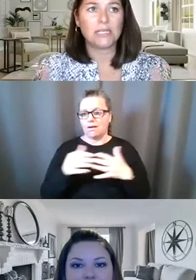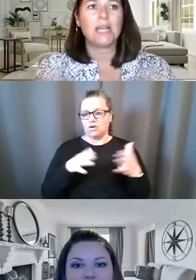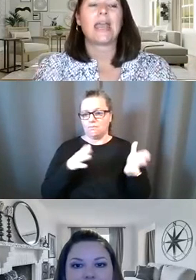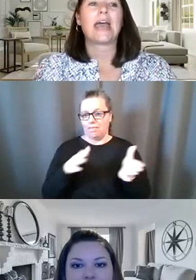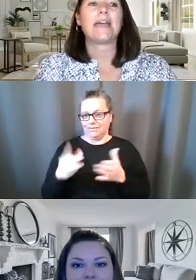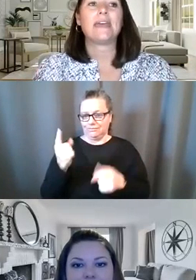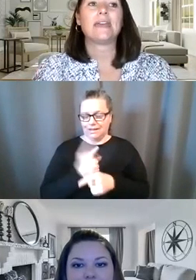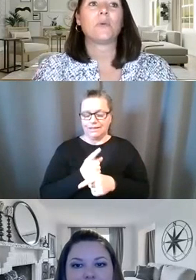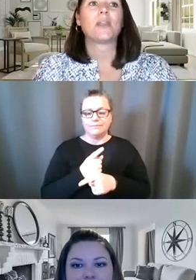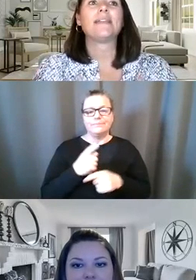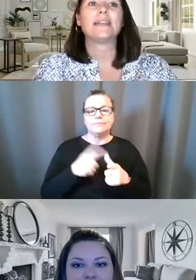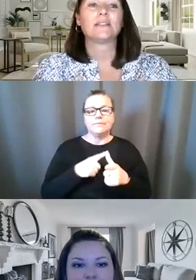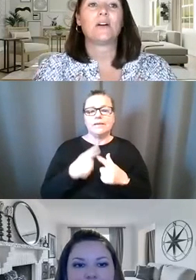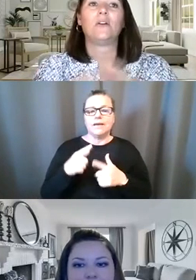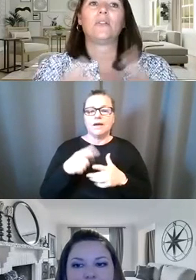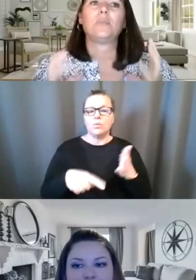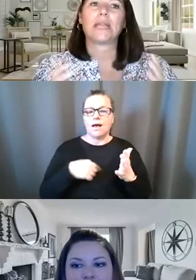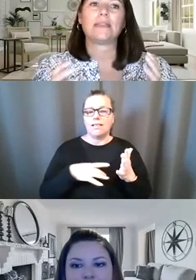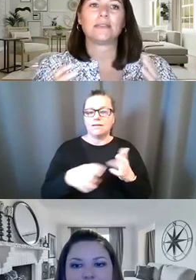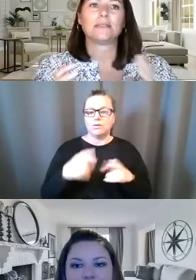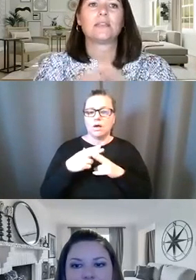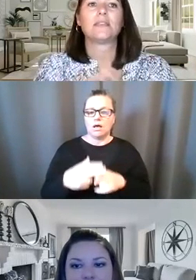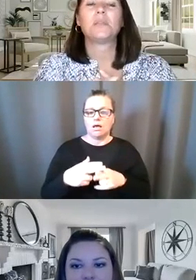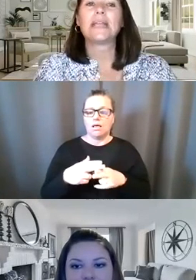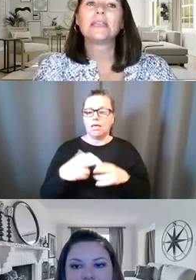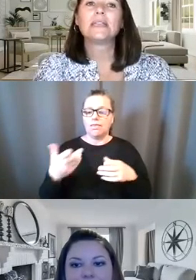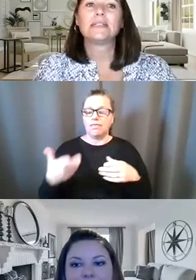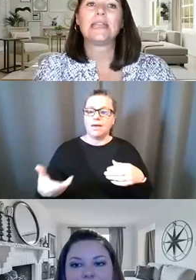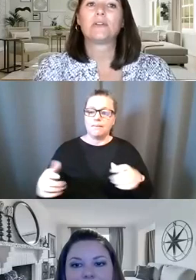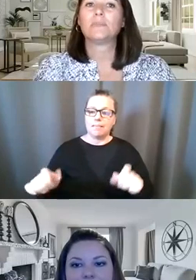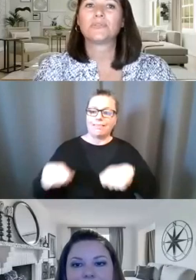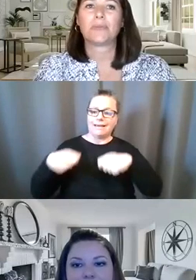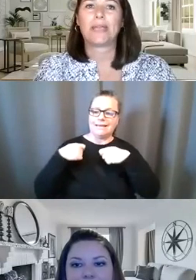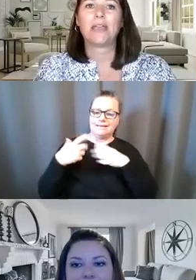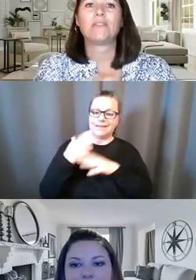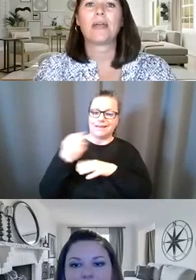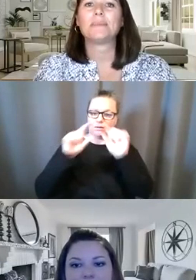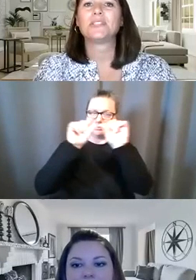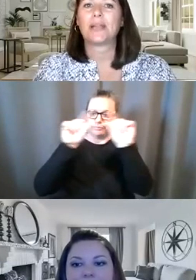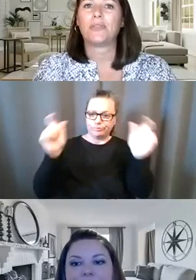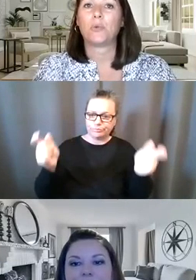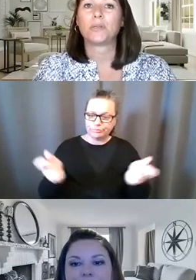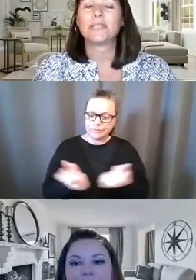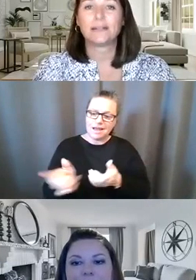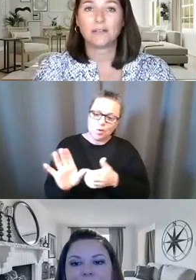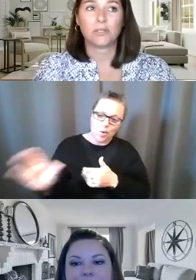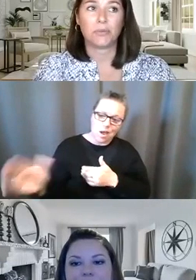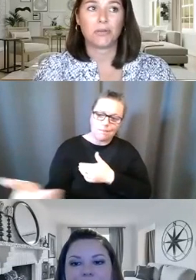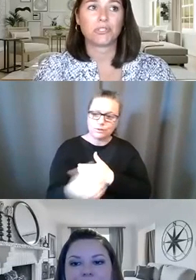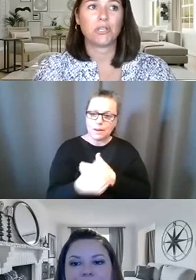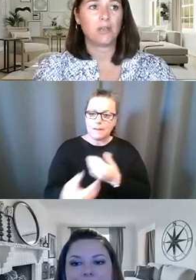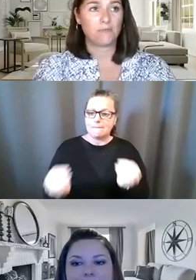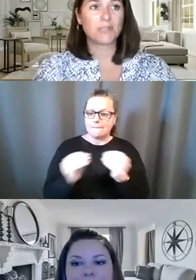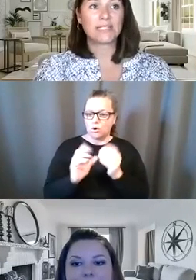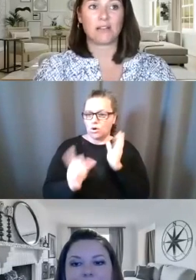right? And then what I like to call the blanket. The blanket is the outermost ring and wraps around the more technical